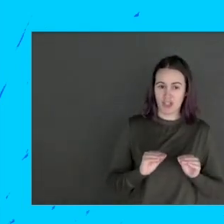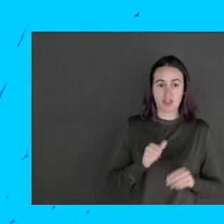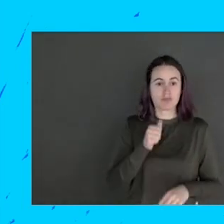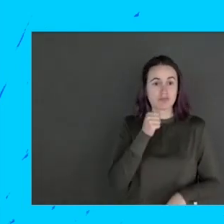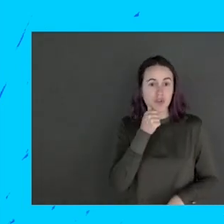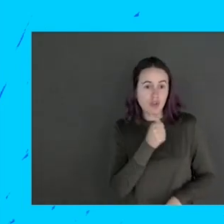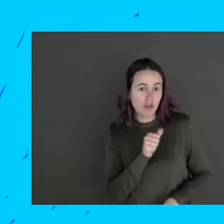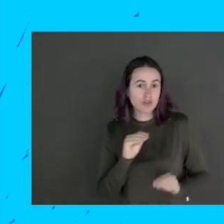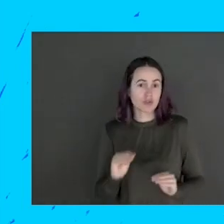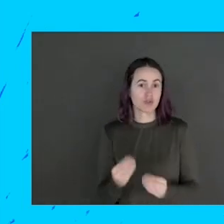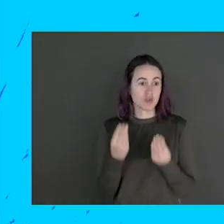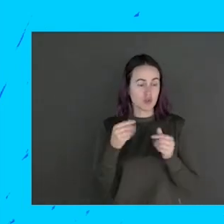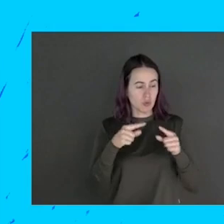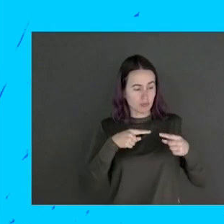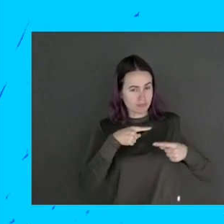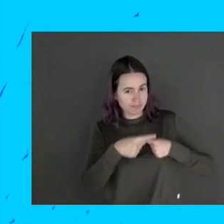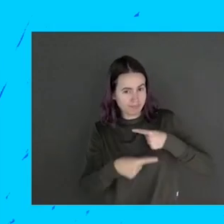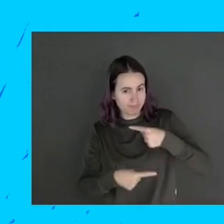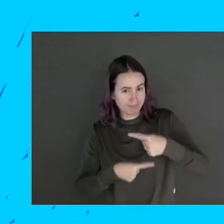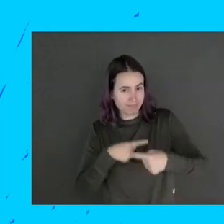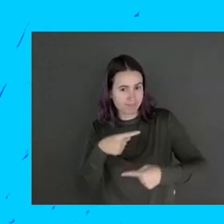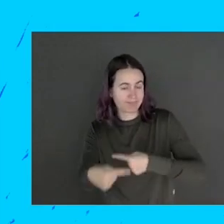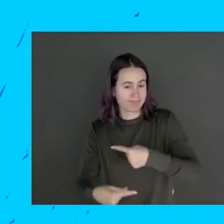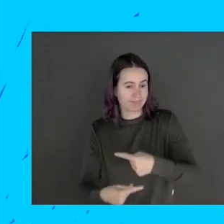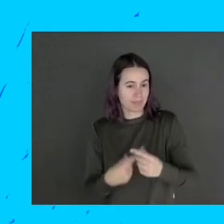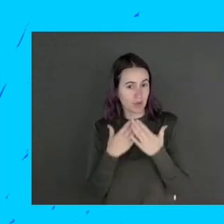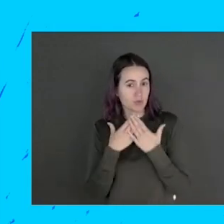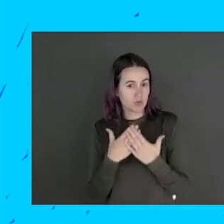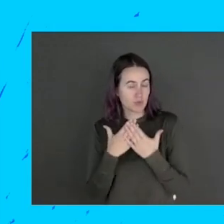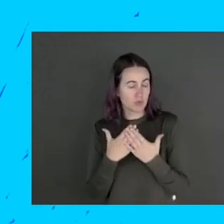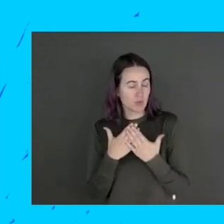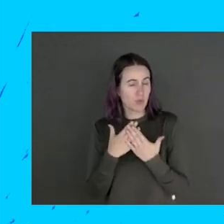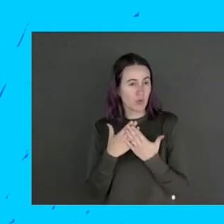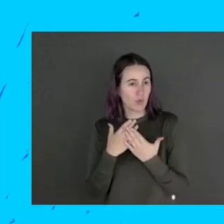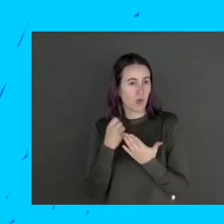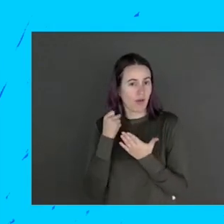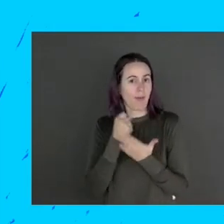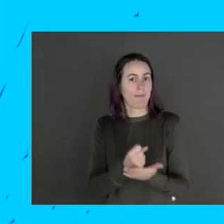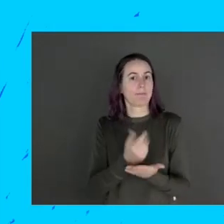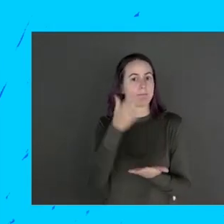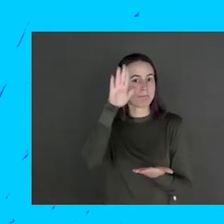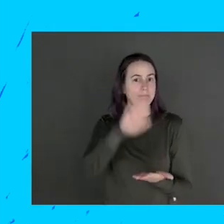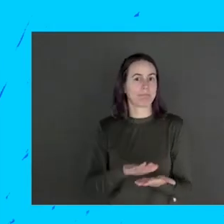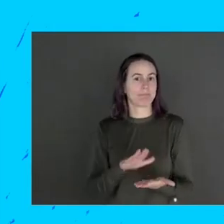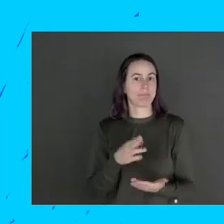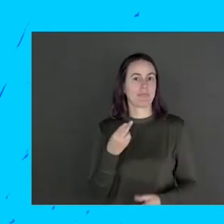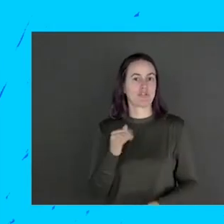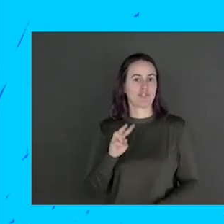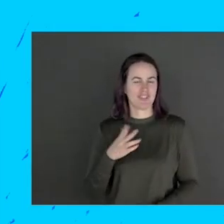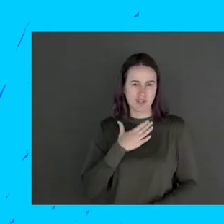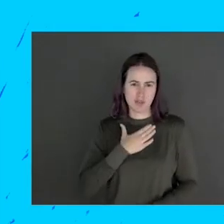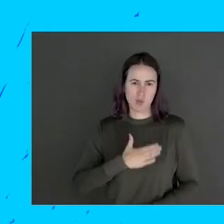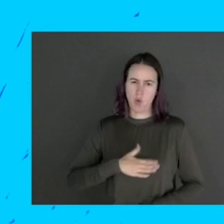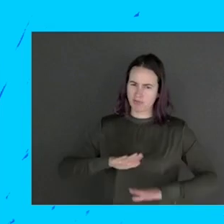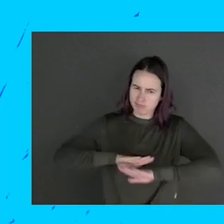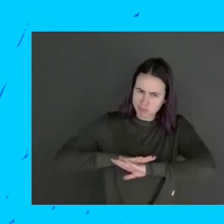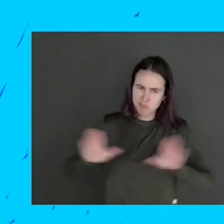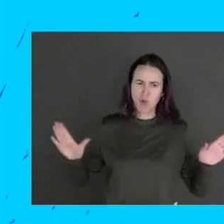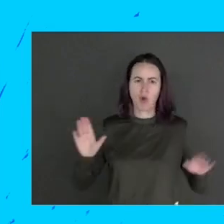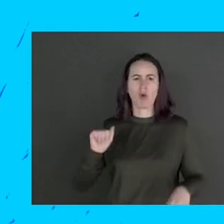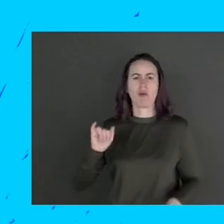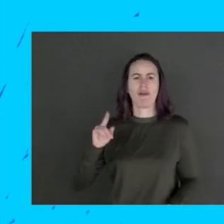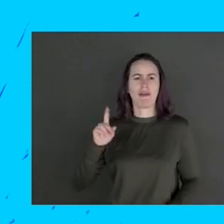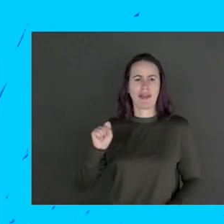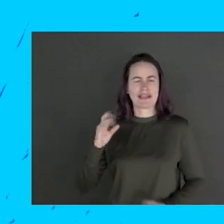people in school has in ending AIDS, as we look at ending AIDS by 2030, from the protective factor to also the